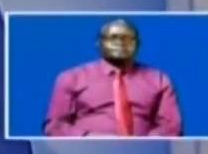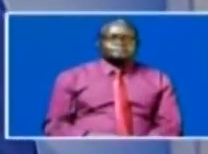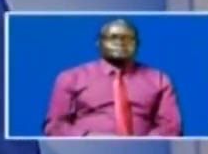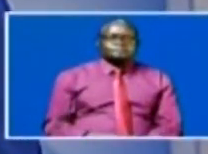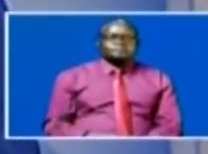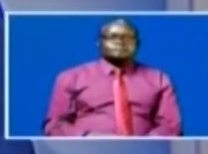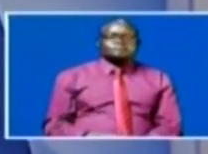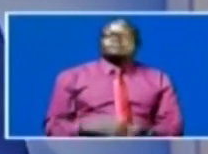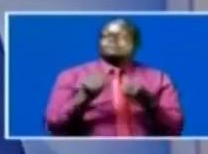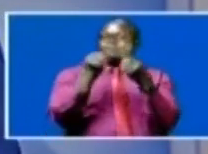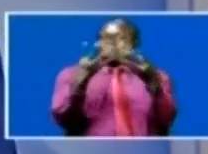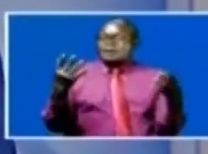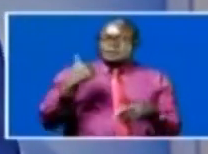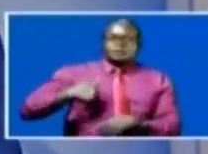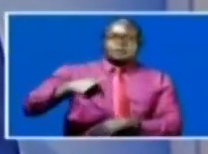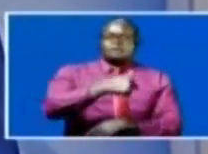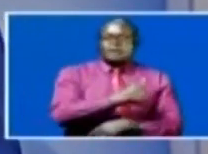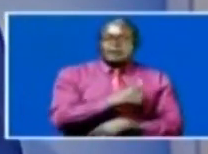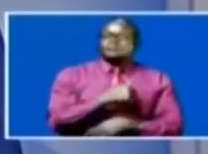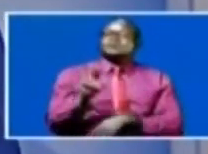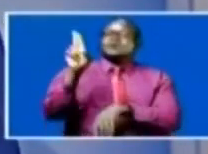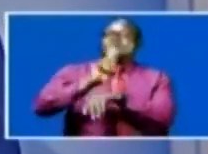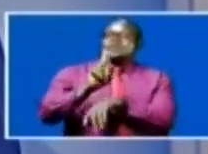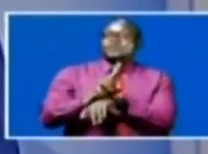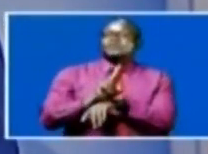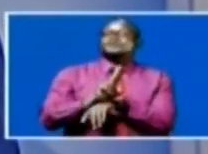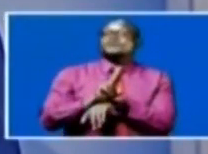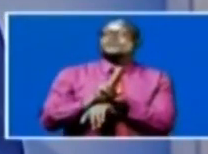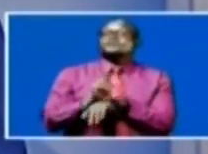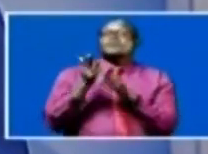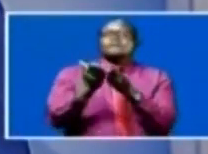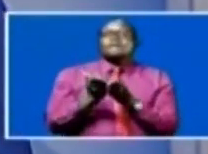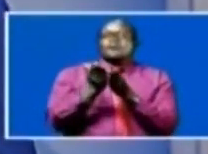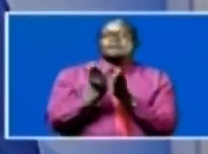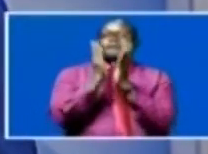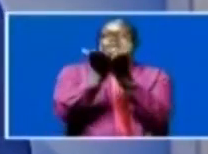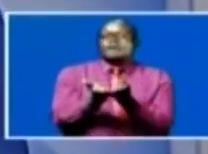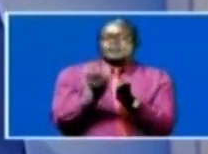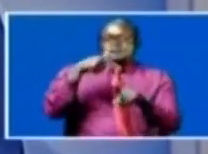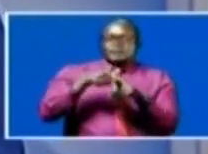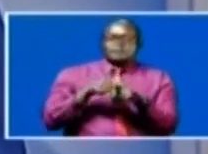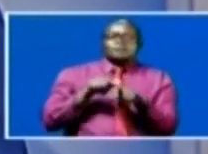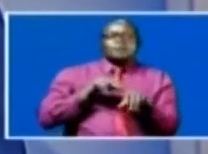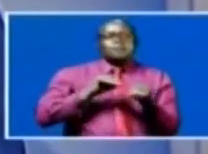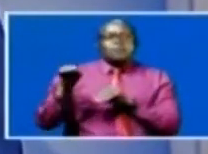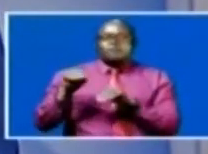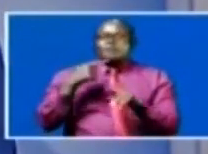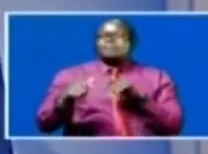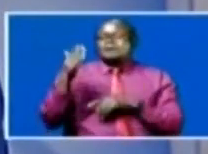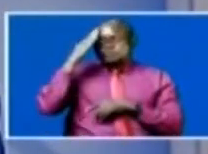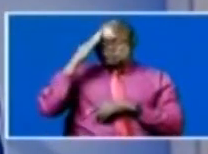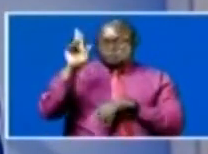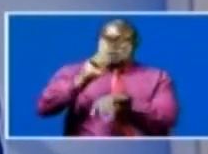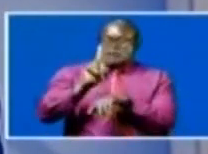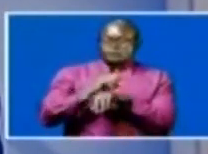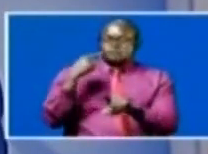Right. Now, many of us are accustomed to using the ferry while crossing the ocean or the sea channel. But do you know the ferry can be used